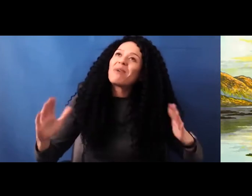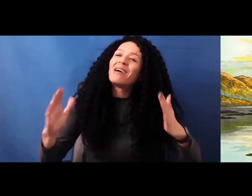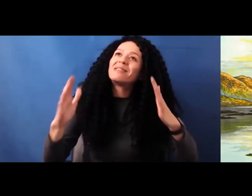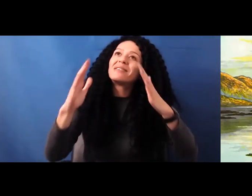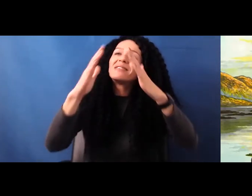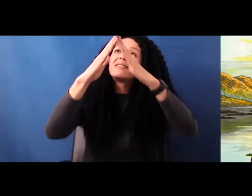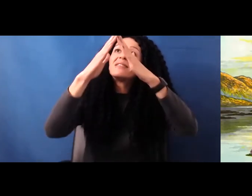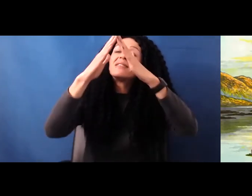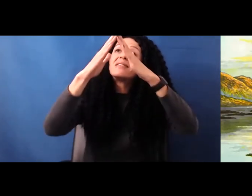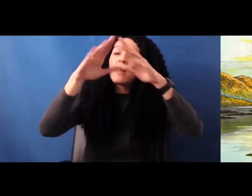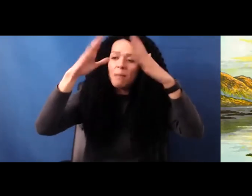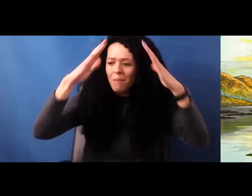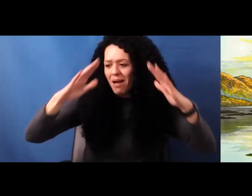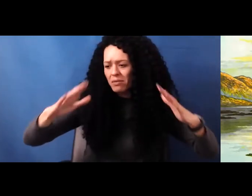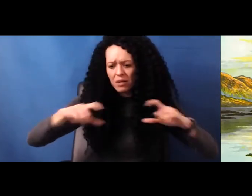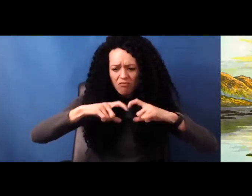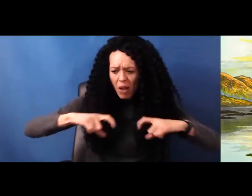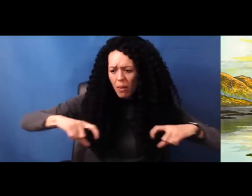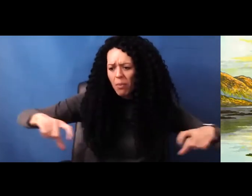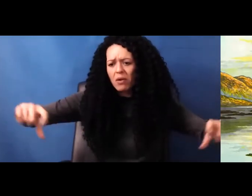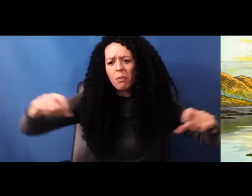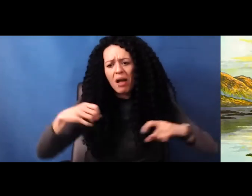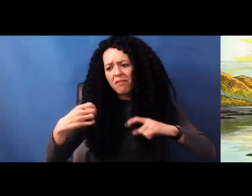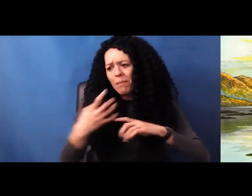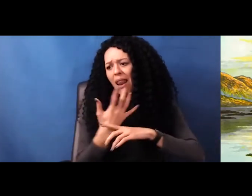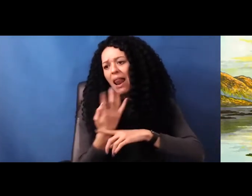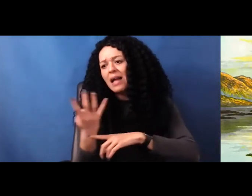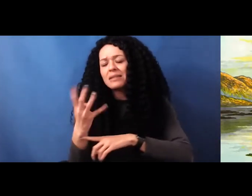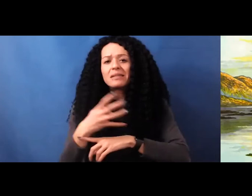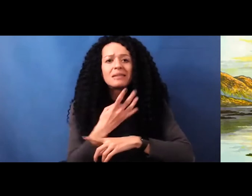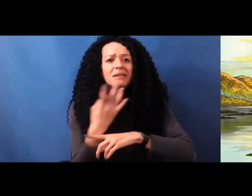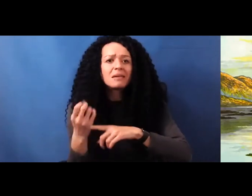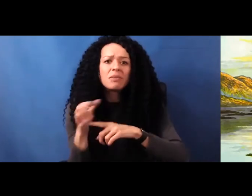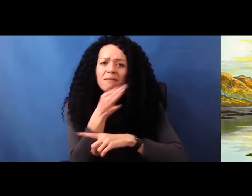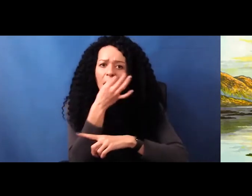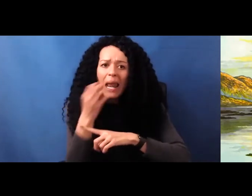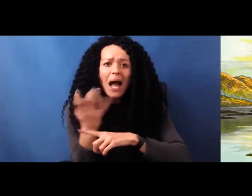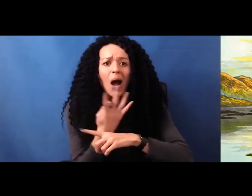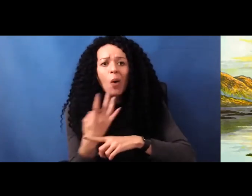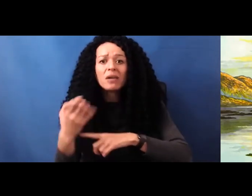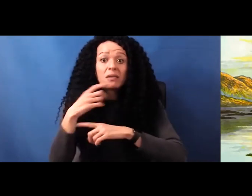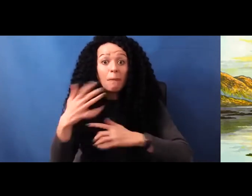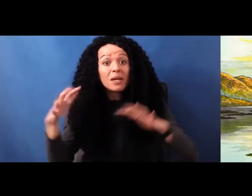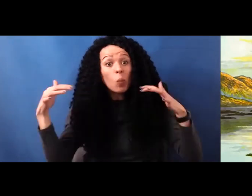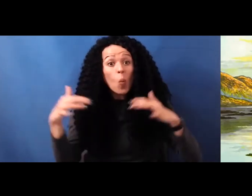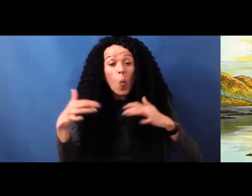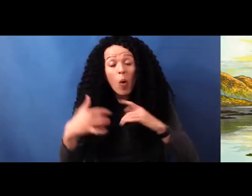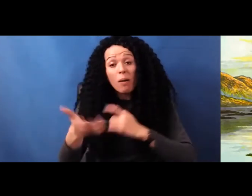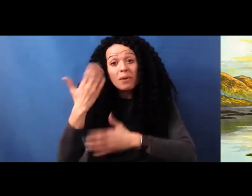mountains, round their white summits, though elements war,